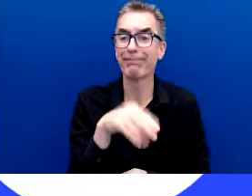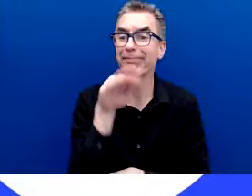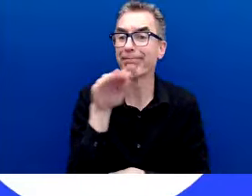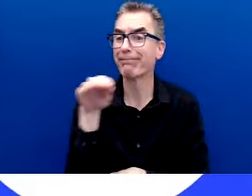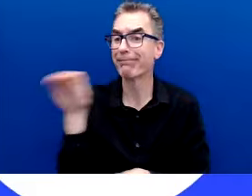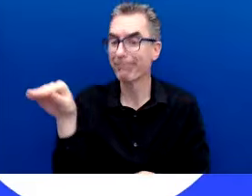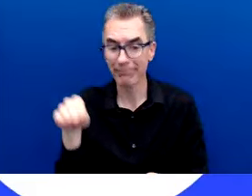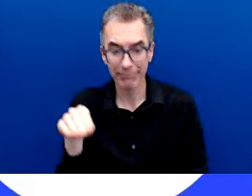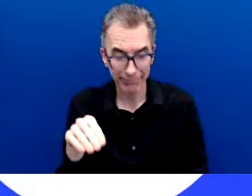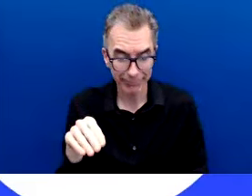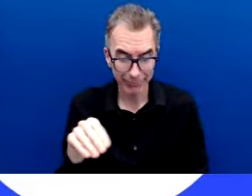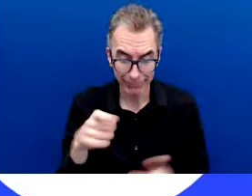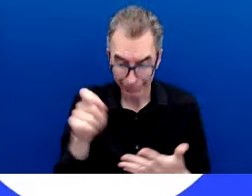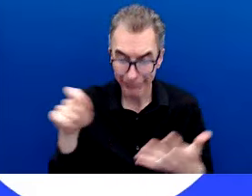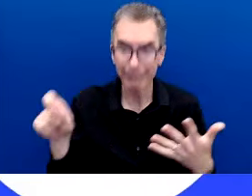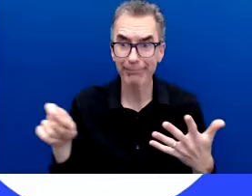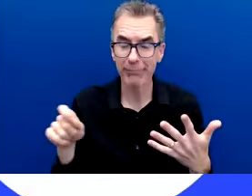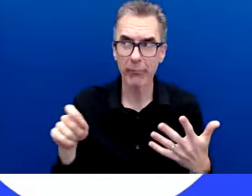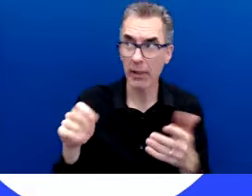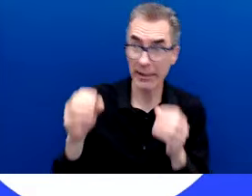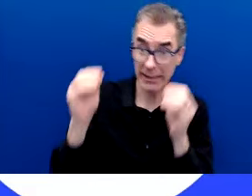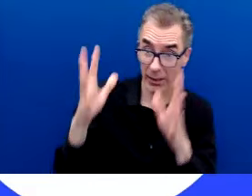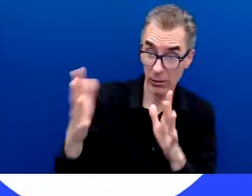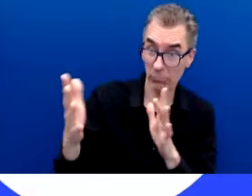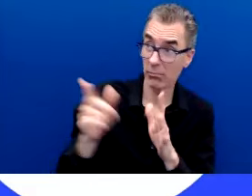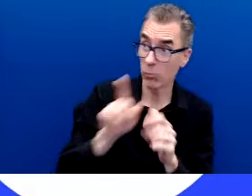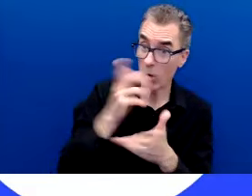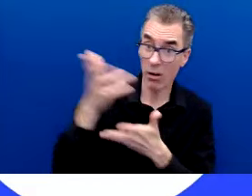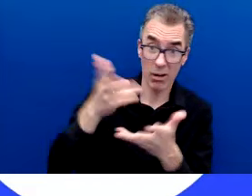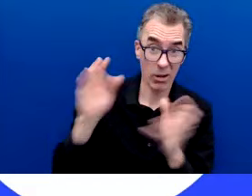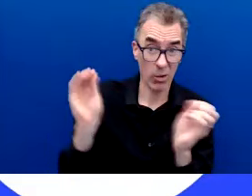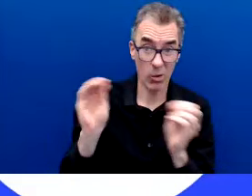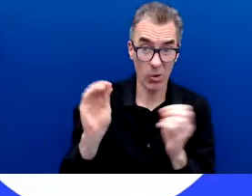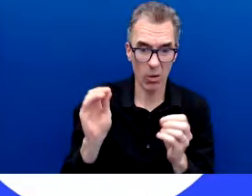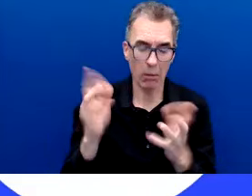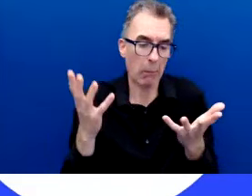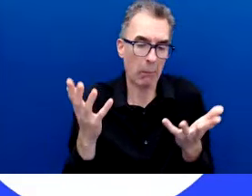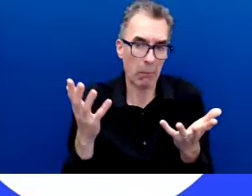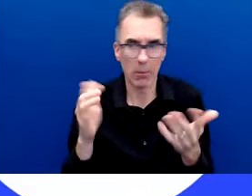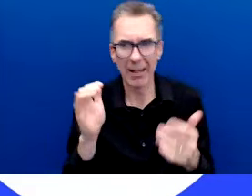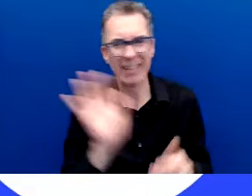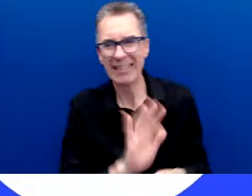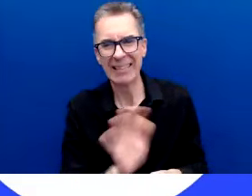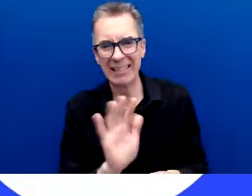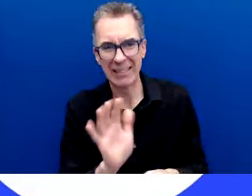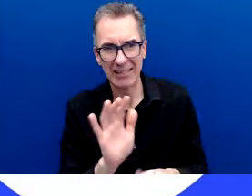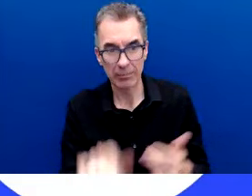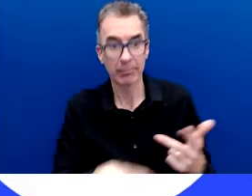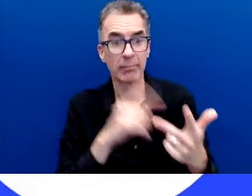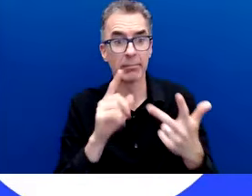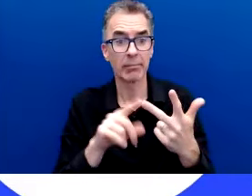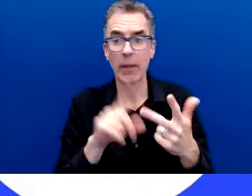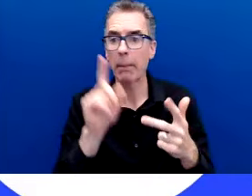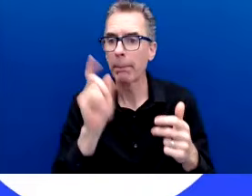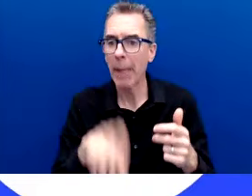they do their work, they don't really hear from the teacher other than whatever their grades are going to be posted as. Equity is also a very